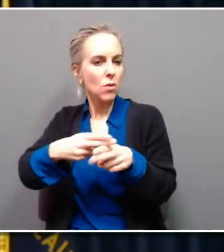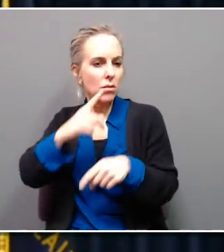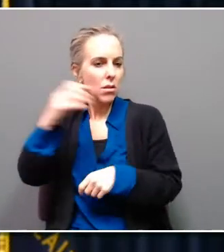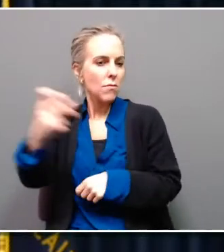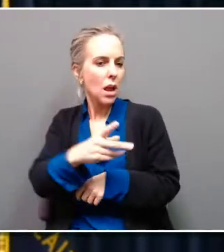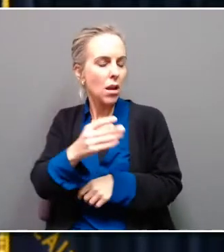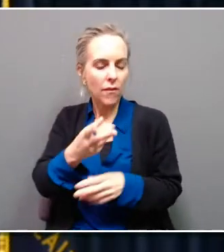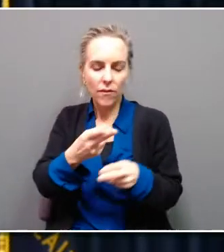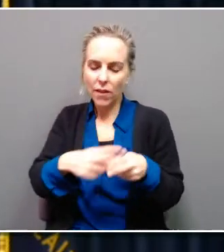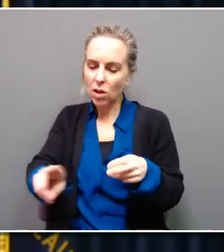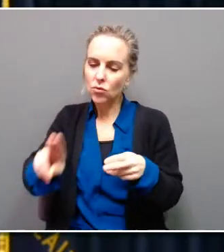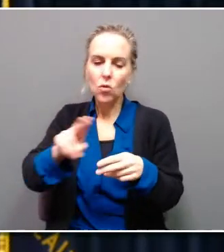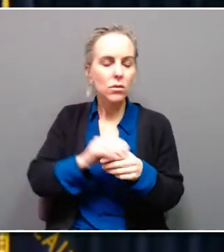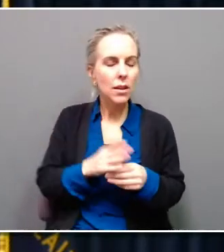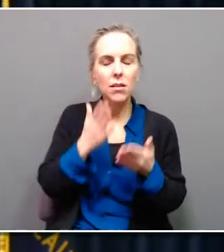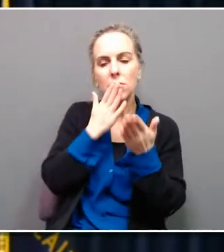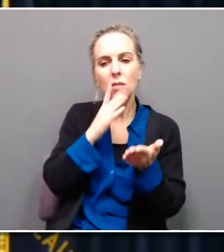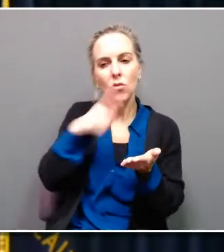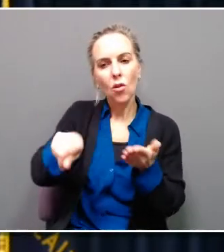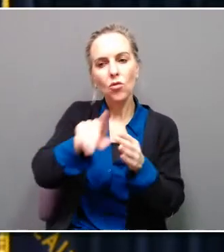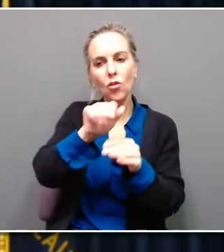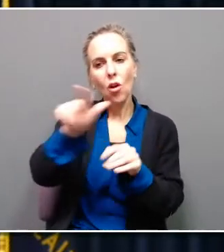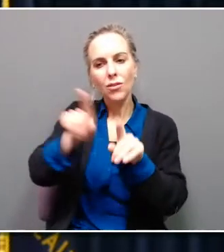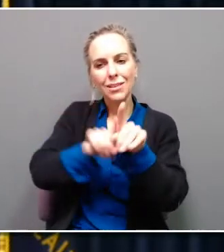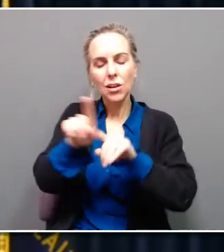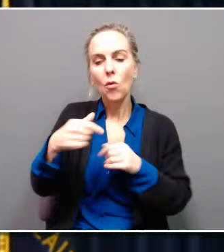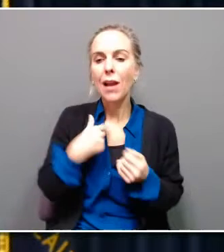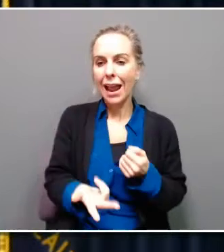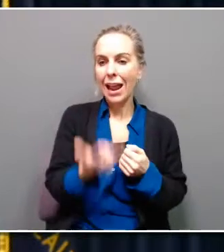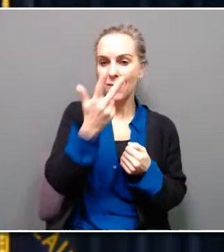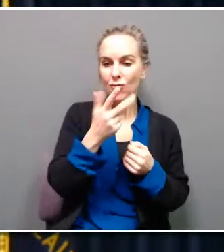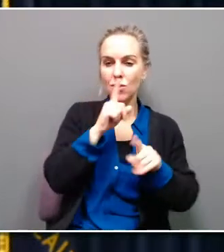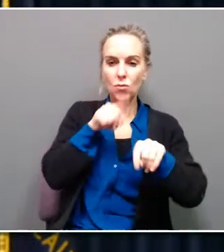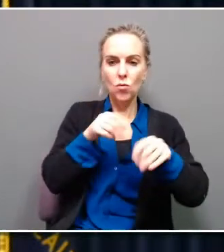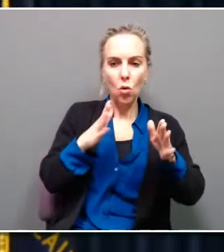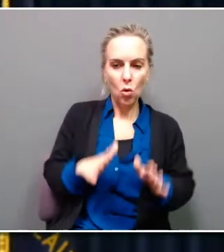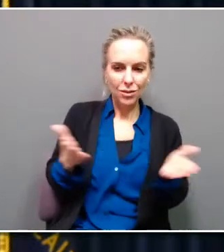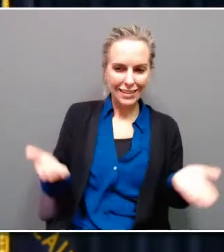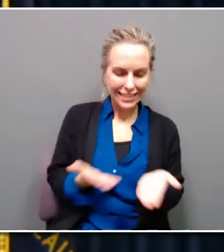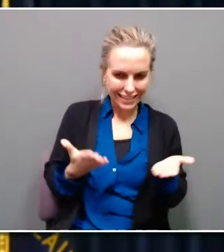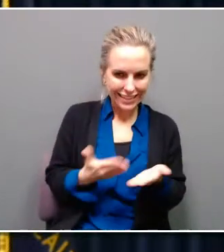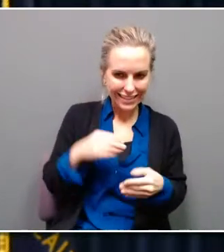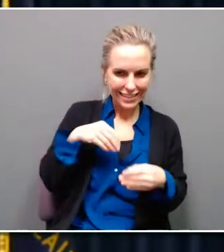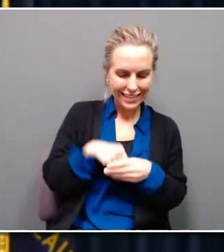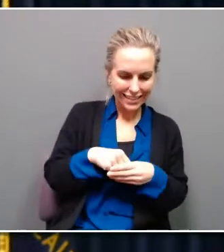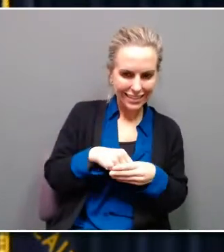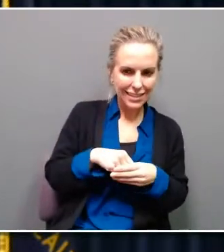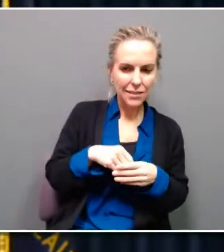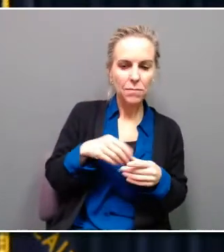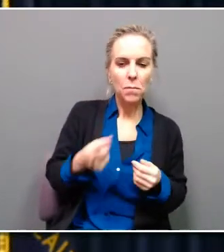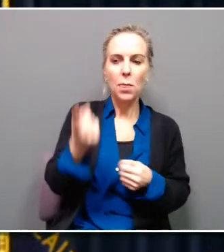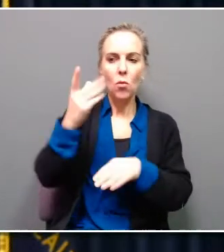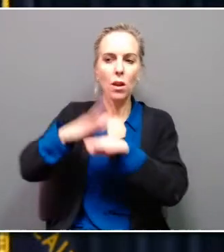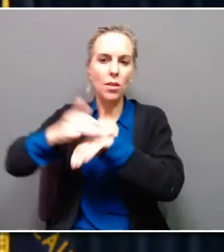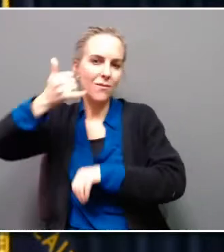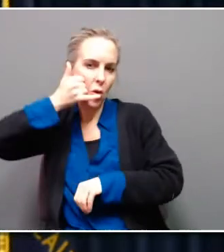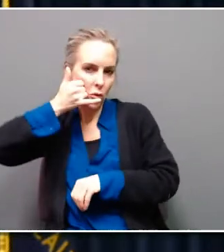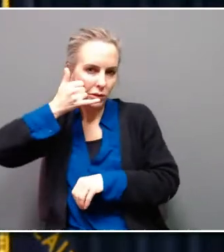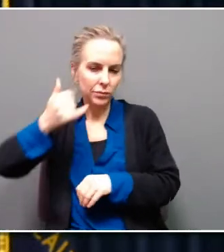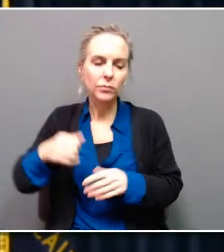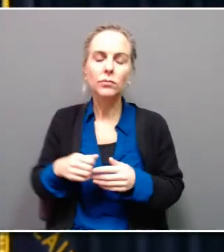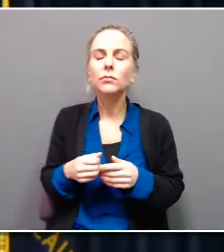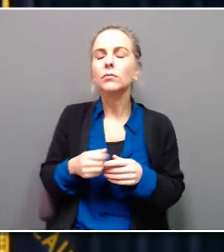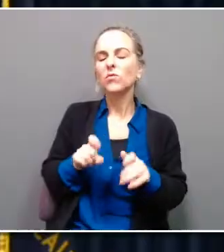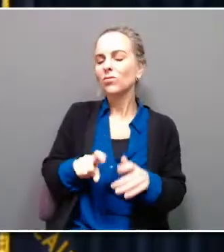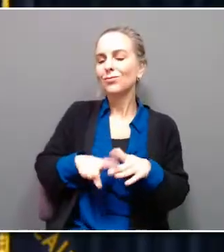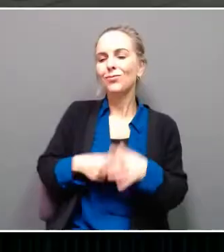these all-stars. All right, with that, we have 3 journalists here with us in studio and 1 on the line. We'll start where we always